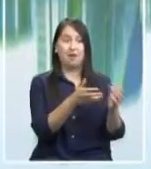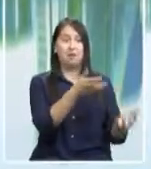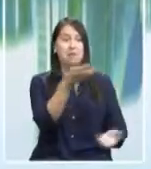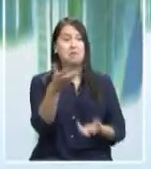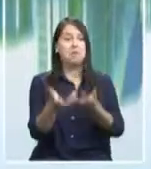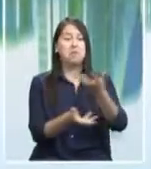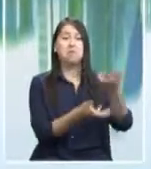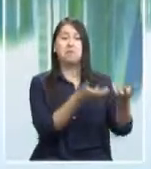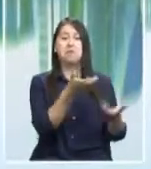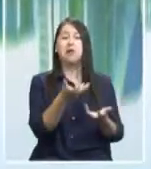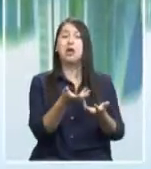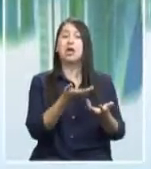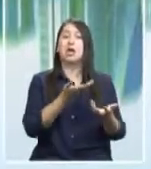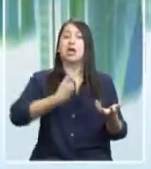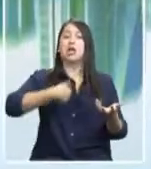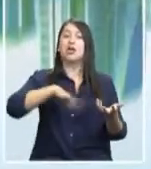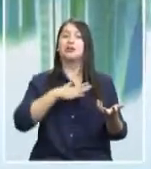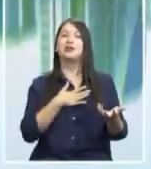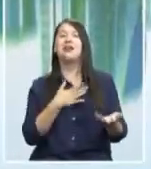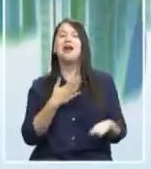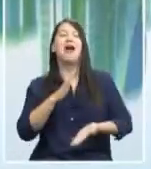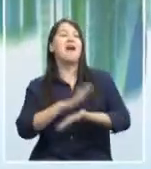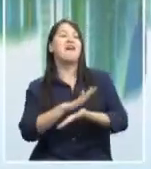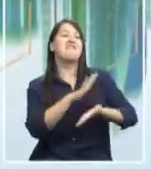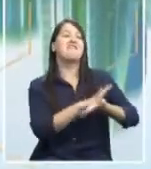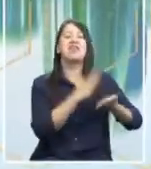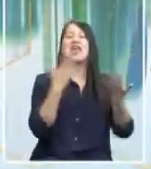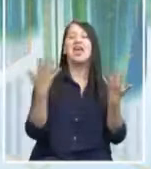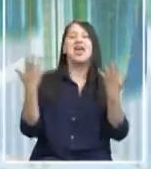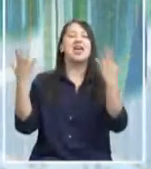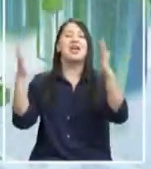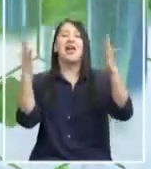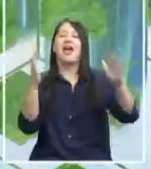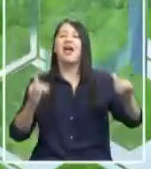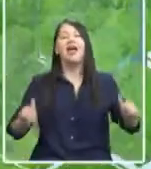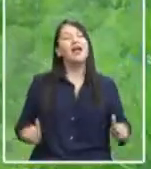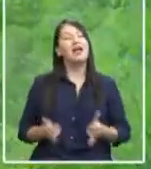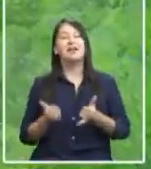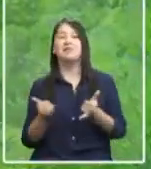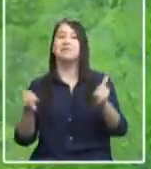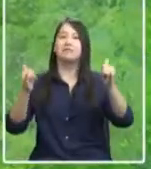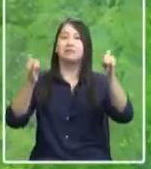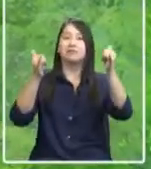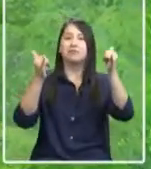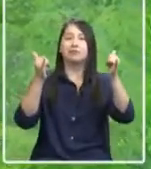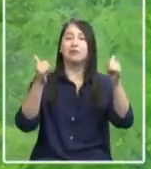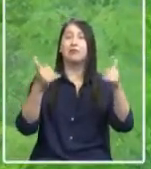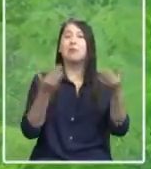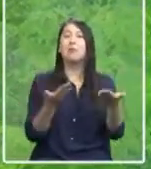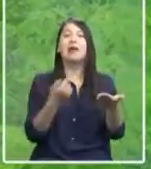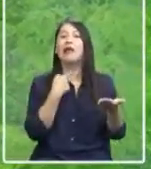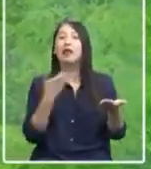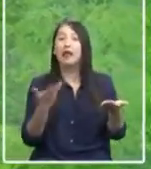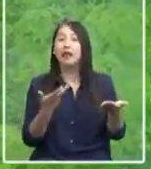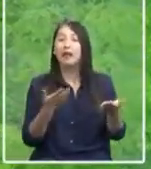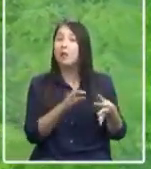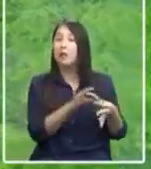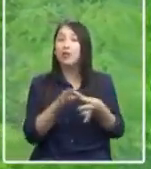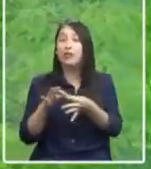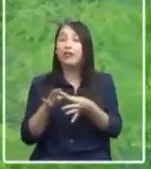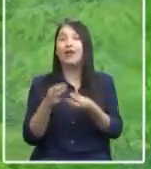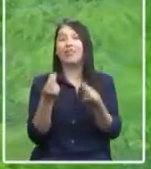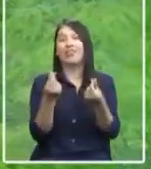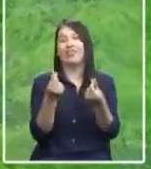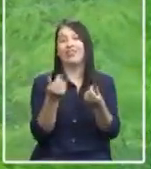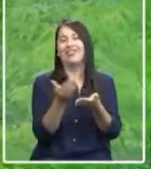are having enjoyments. We are having fun of making money. They couldn't care less whether